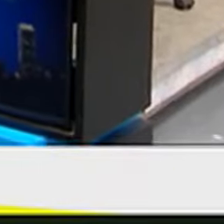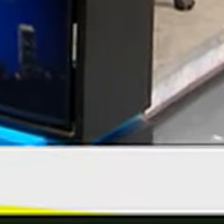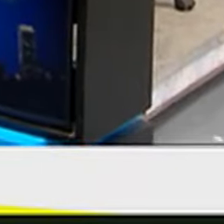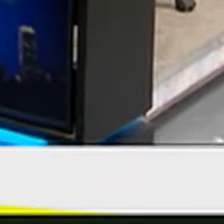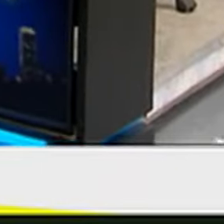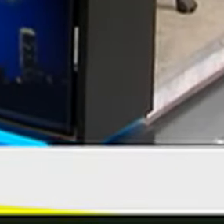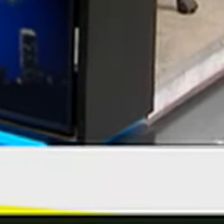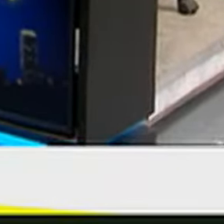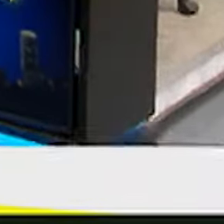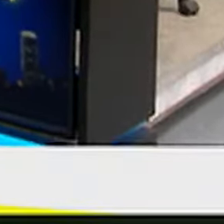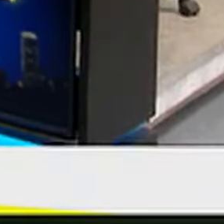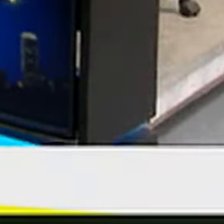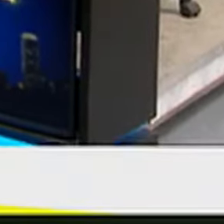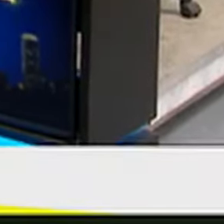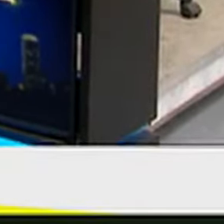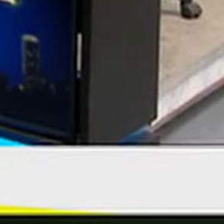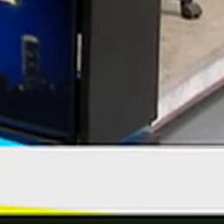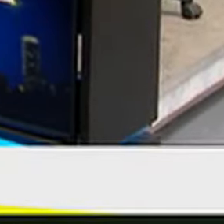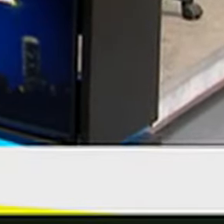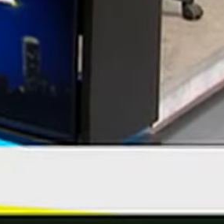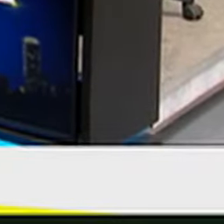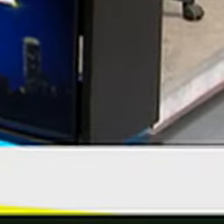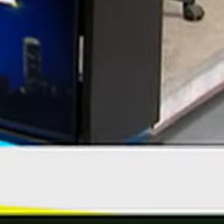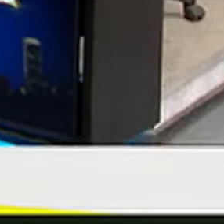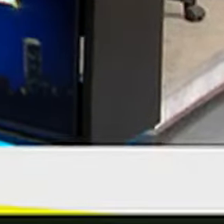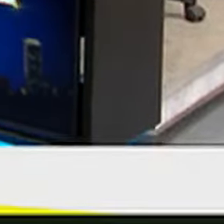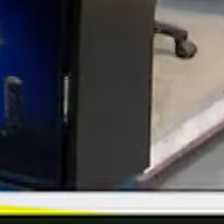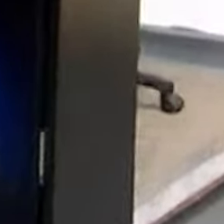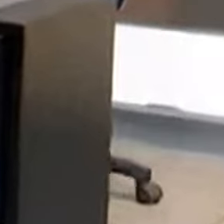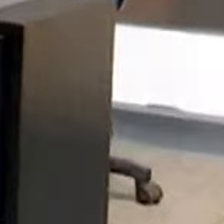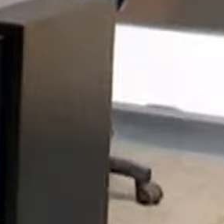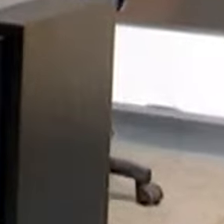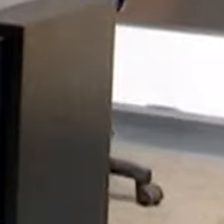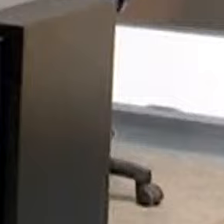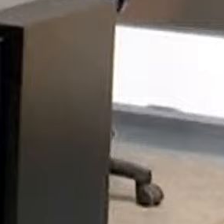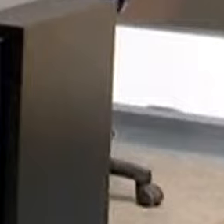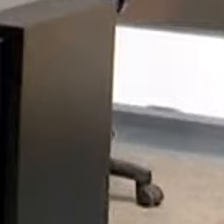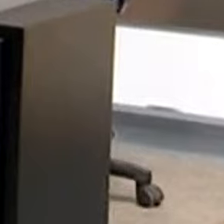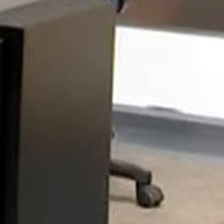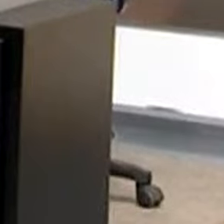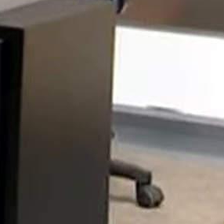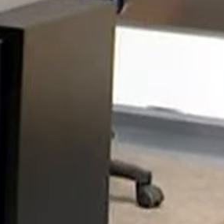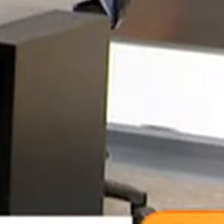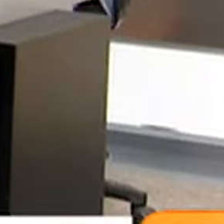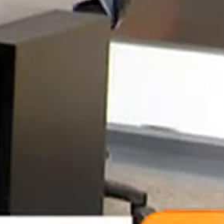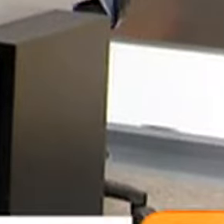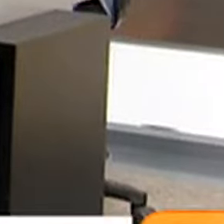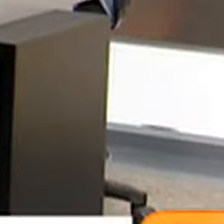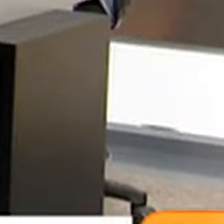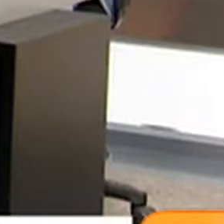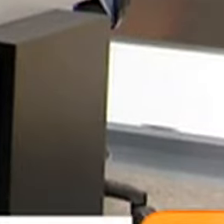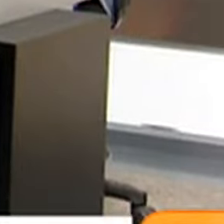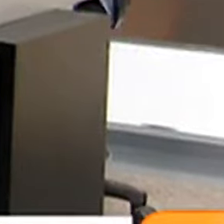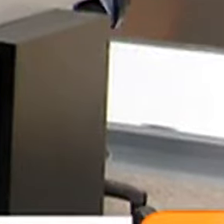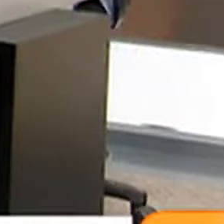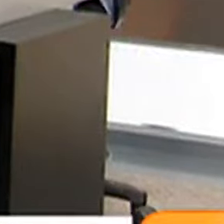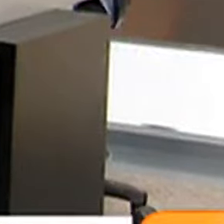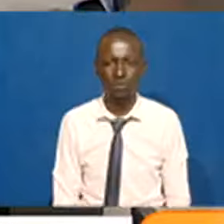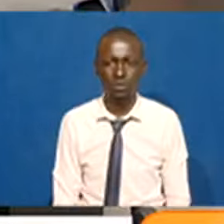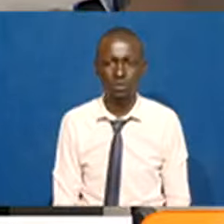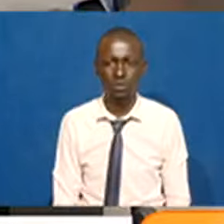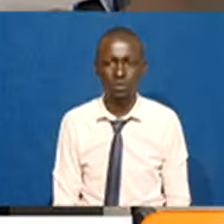have so many members abroad, okay. and they are watching. Okay. Yes. So how does that work for them? Actually, how do they make their contributions? They send